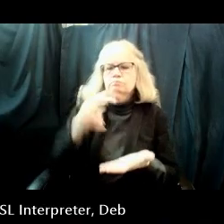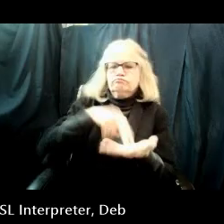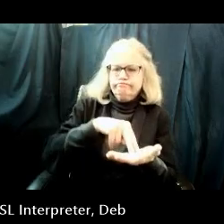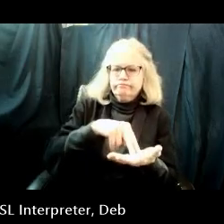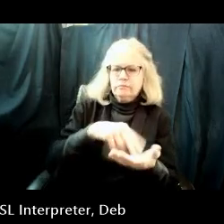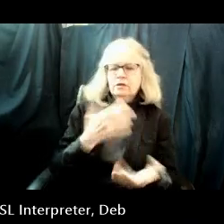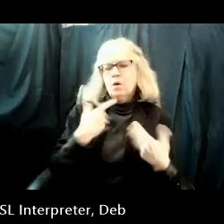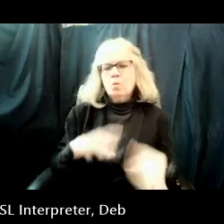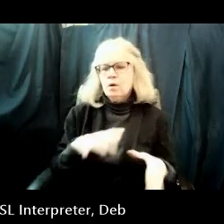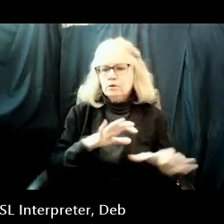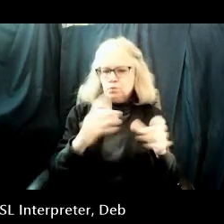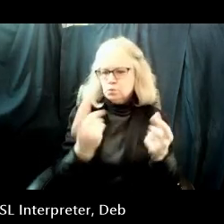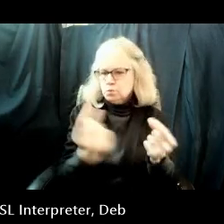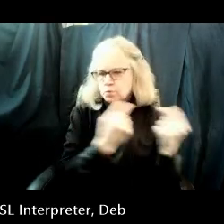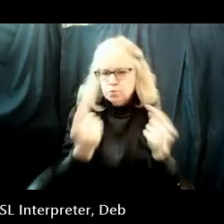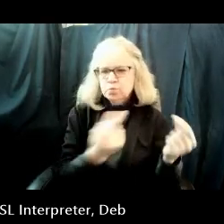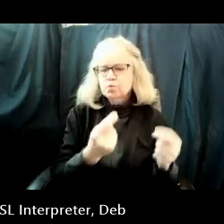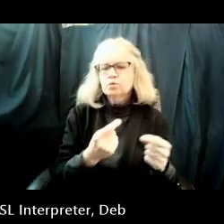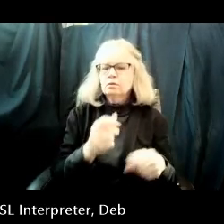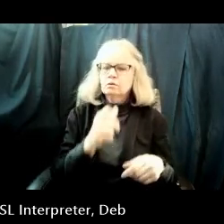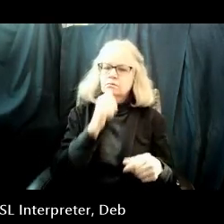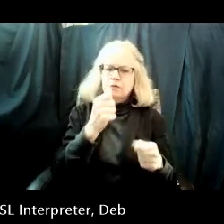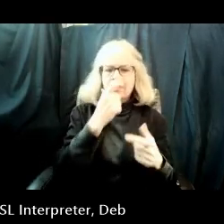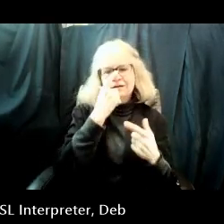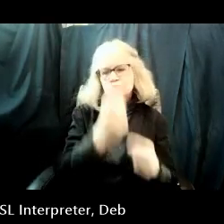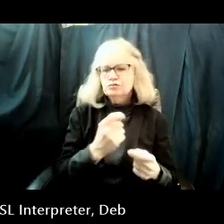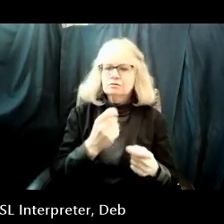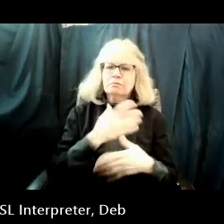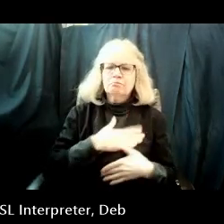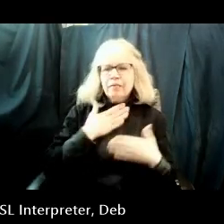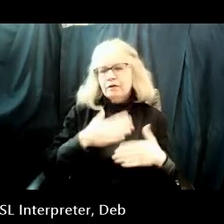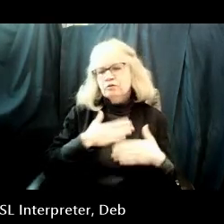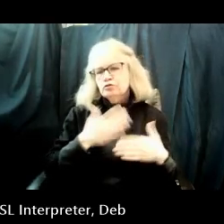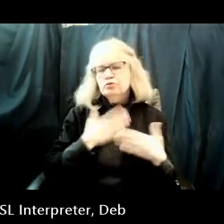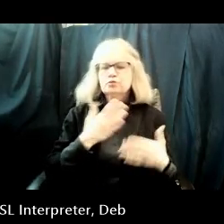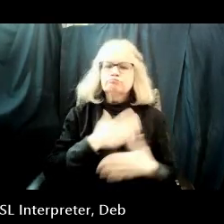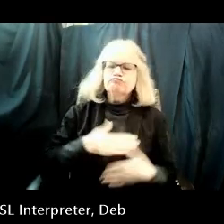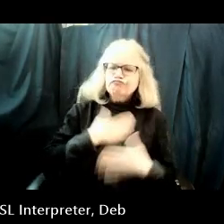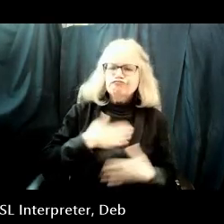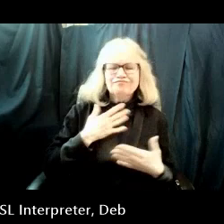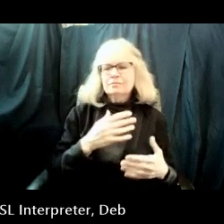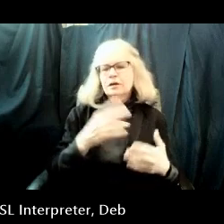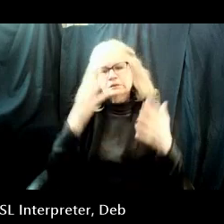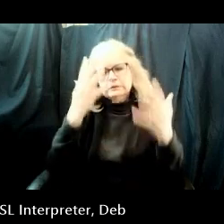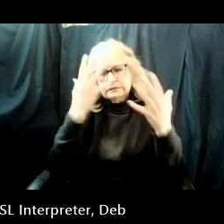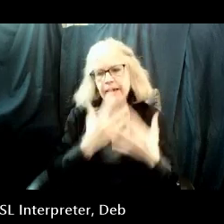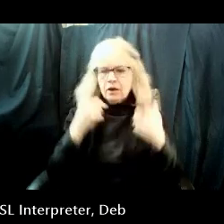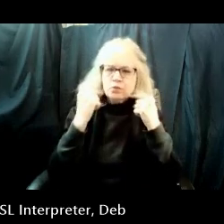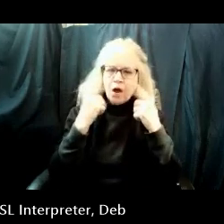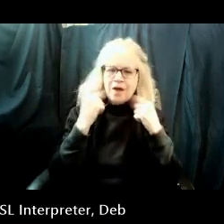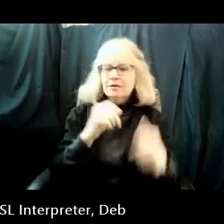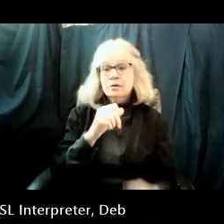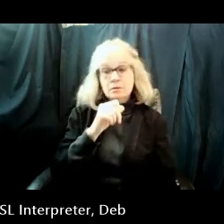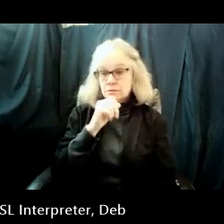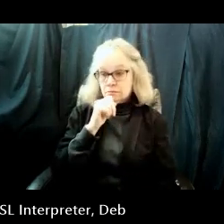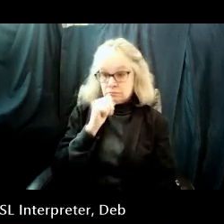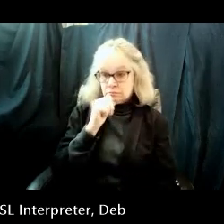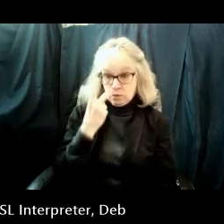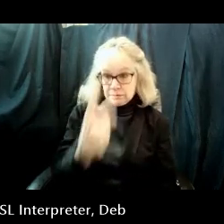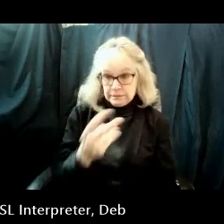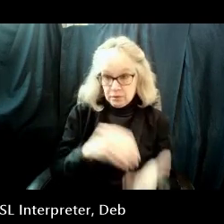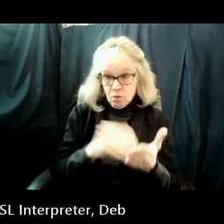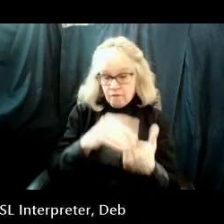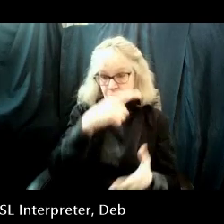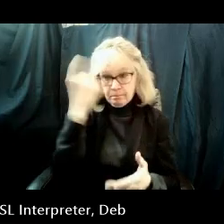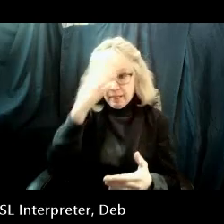things, lack of interest or pleasure, sadness, crying. Those symptoms we don't see often in Black men